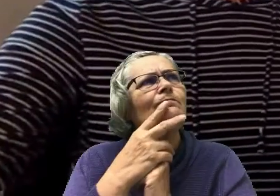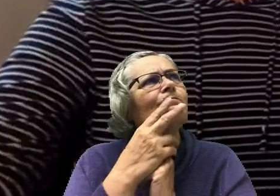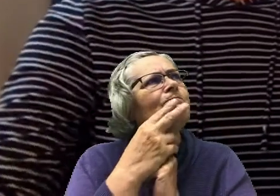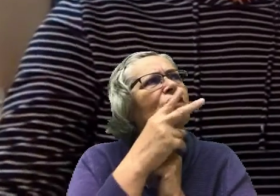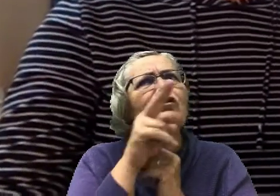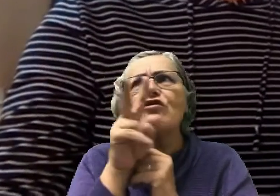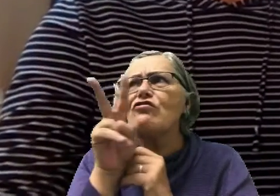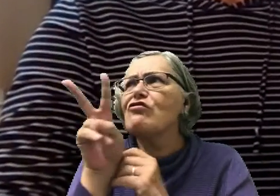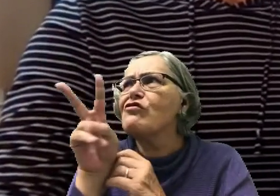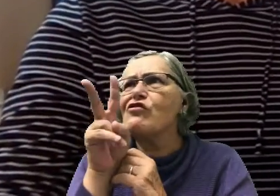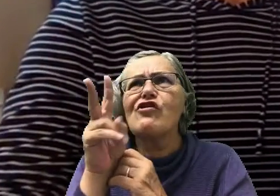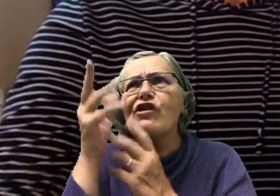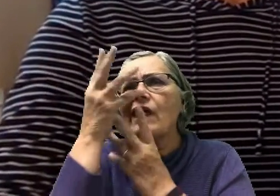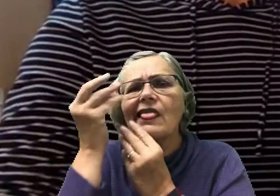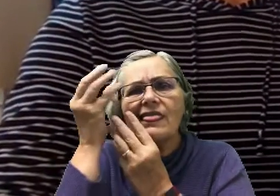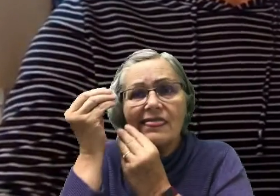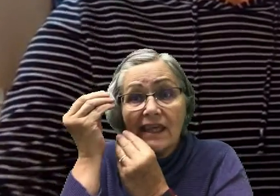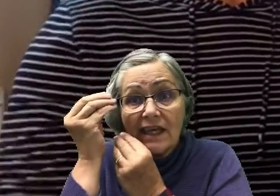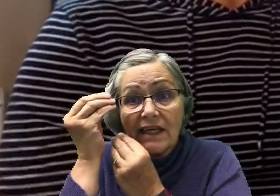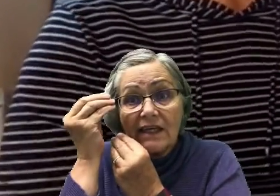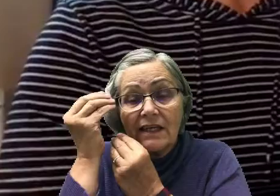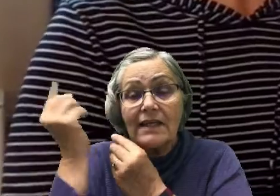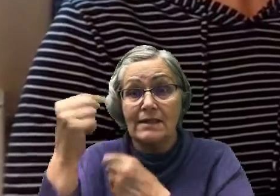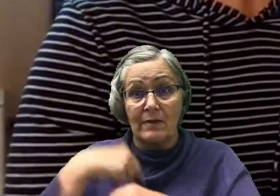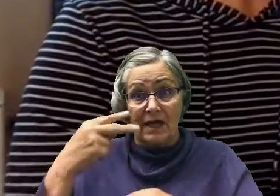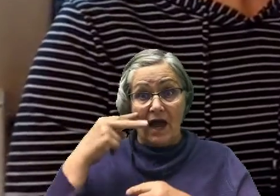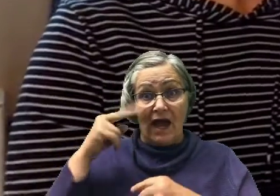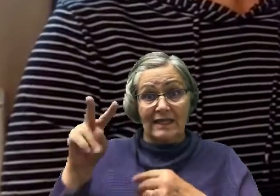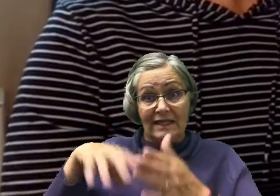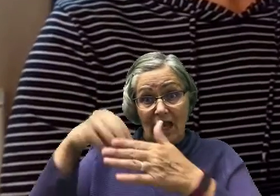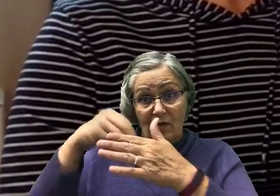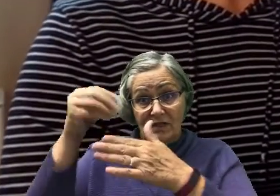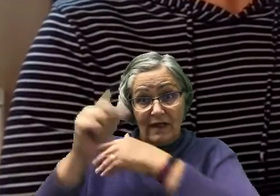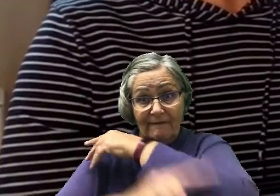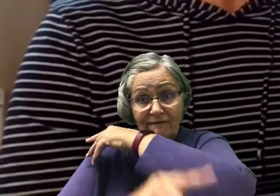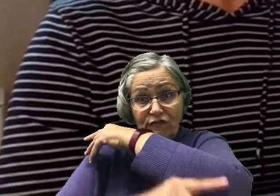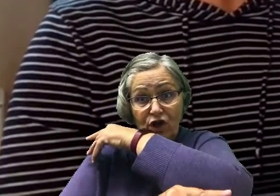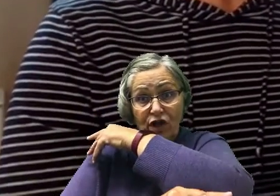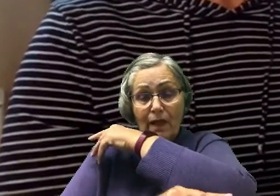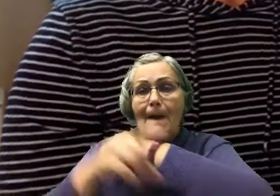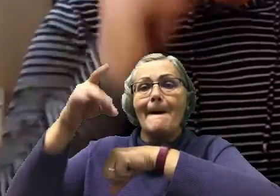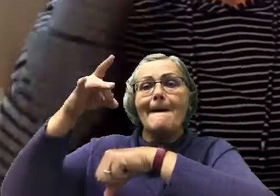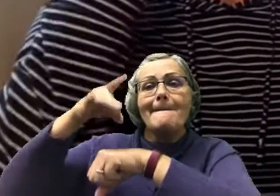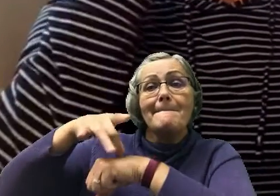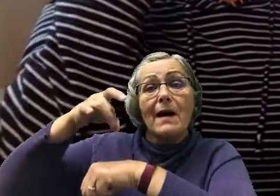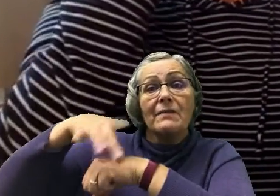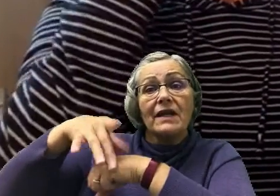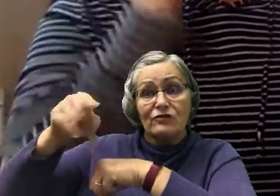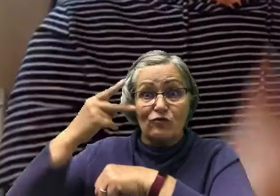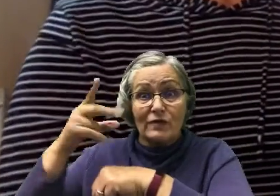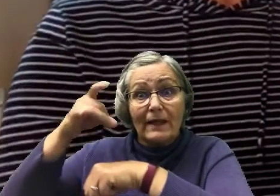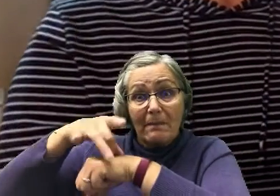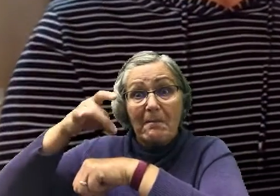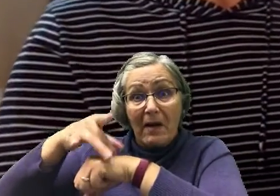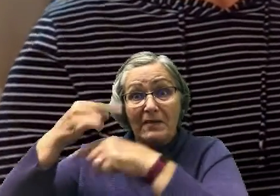Well, something that I see in the fall are pumpkins. Do you see pumpkins in the fall? So we're going to write a